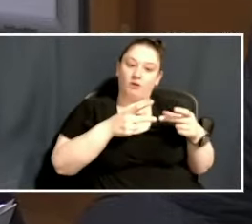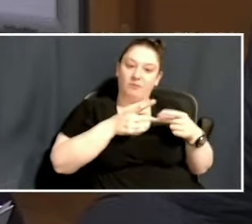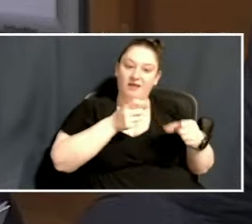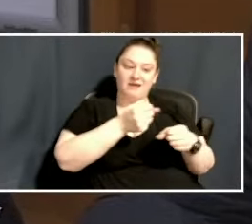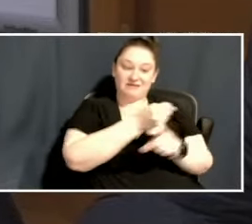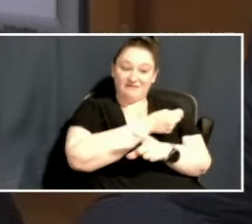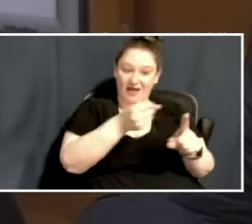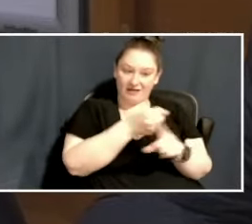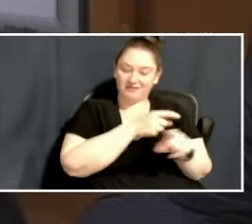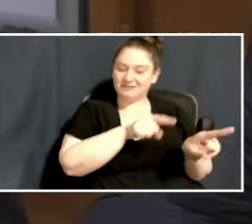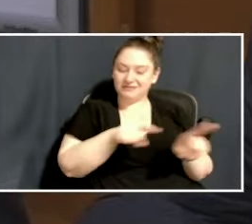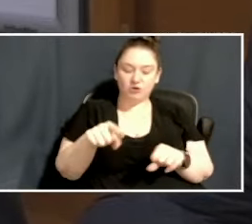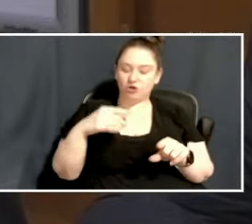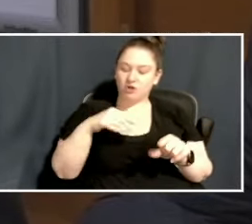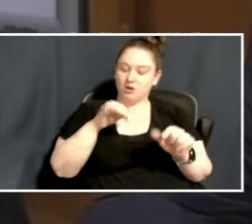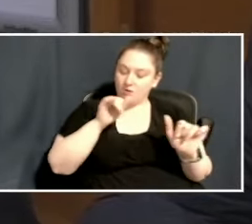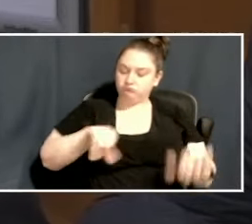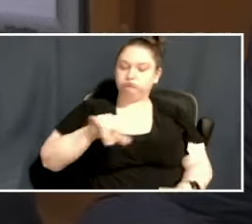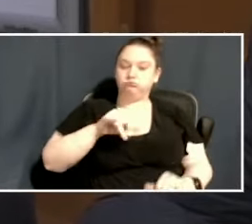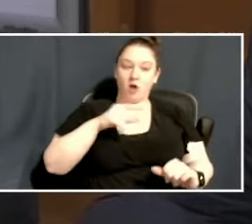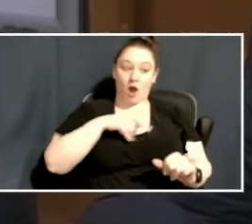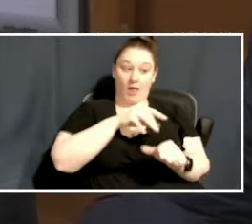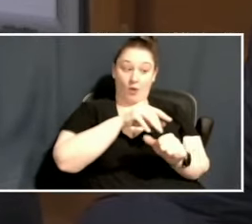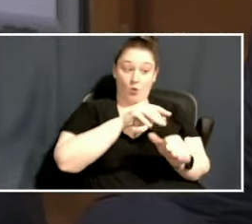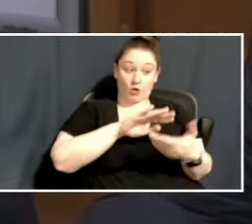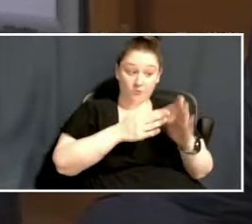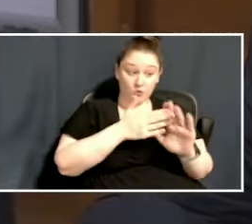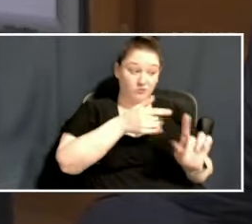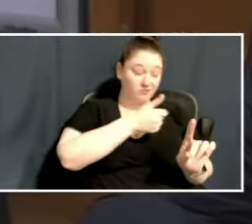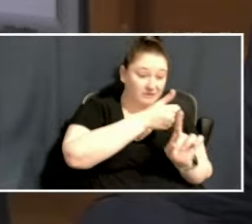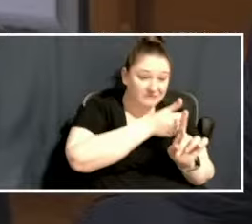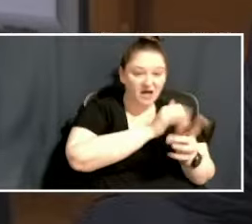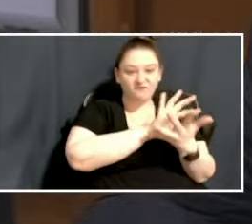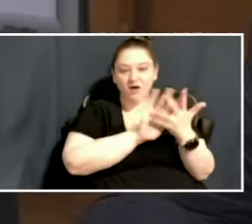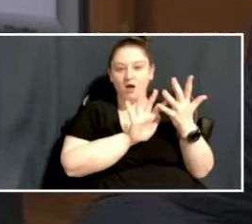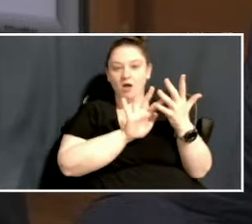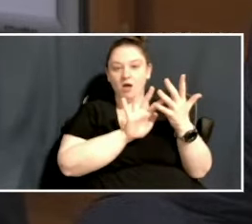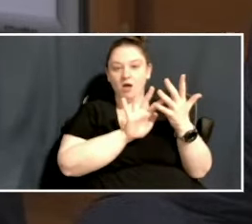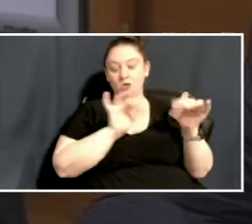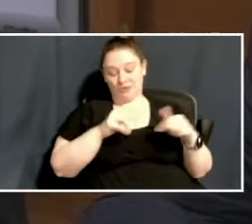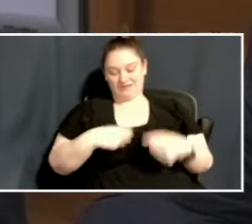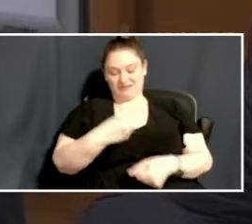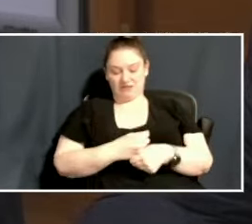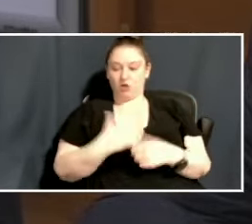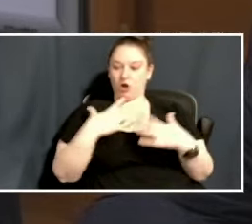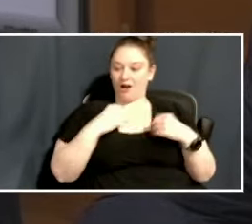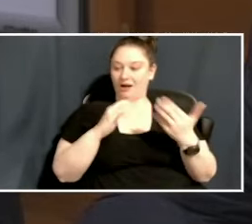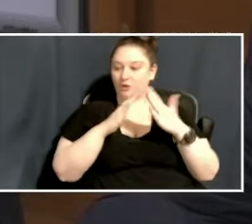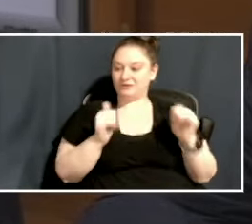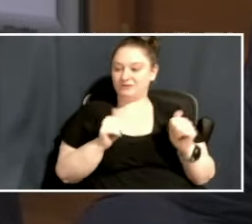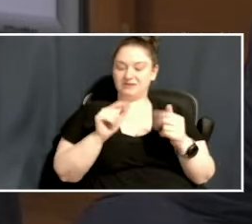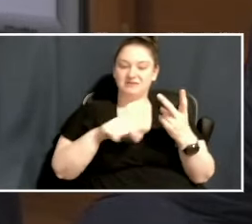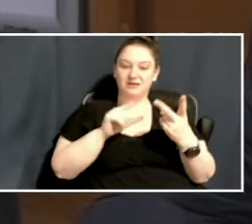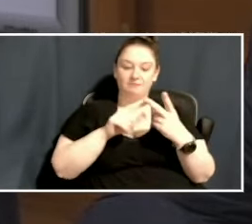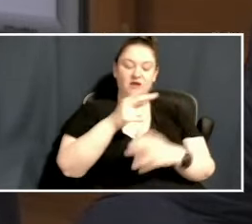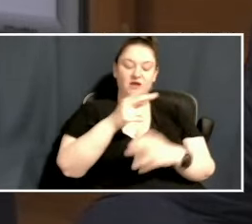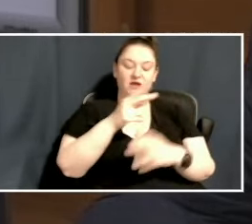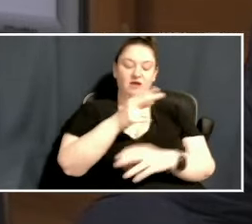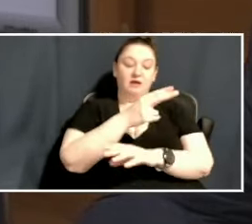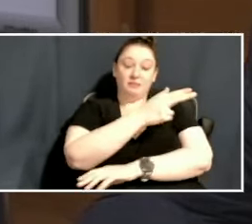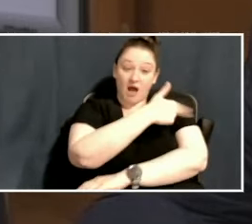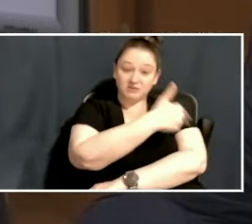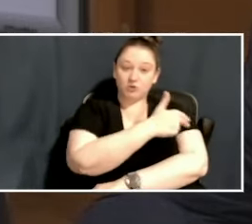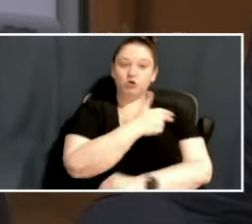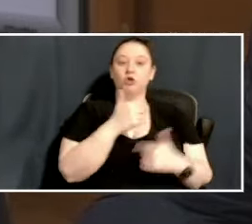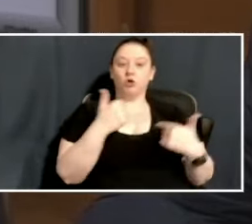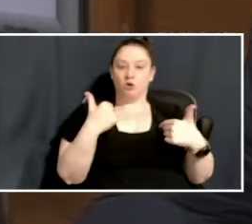community. And so this year at our health system and the hospital, we have really committed